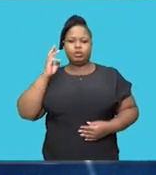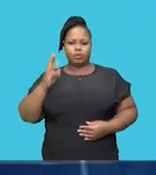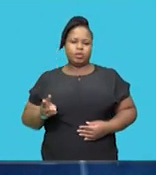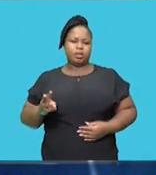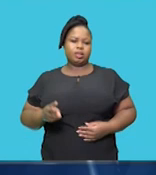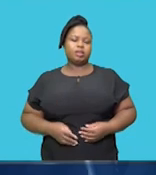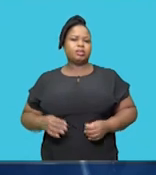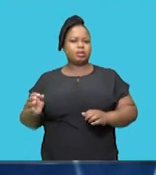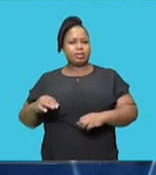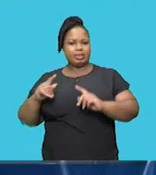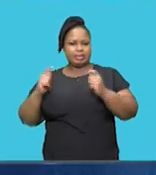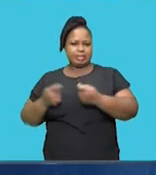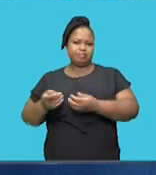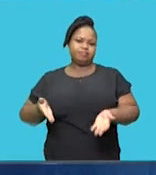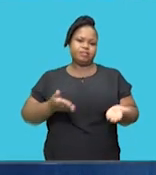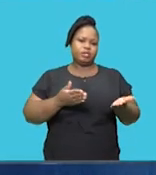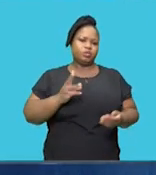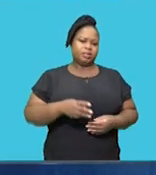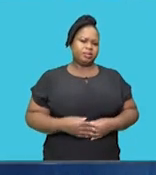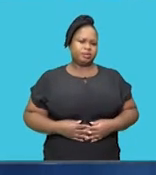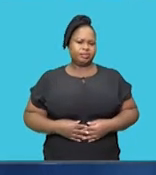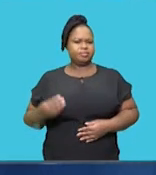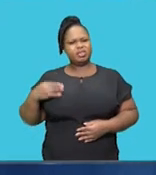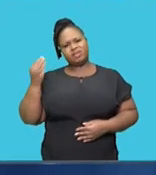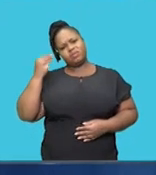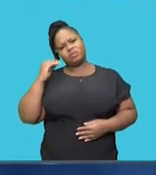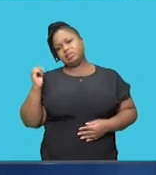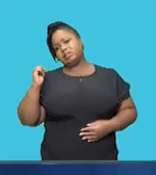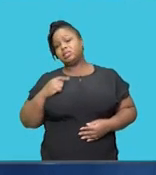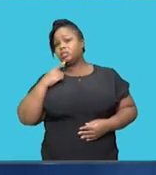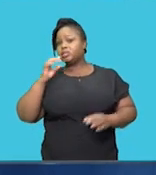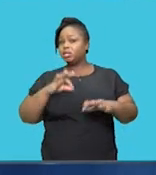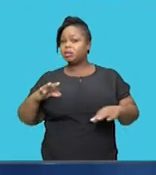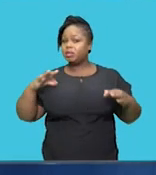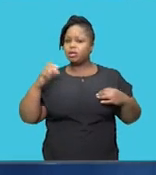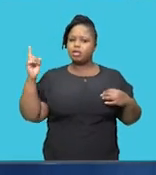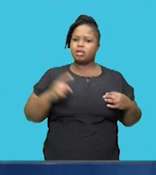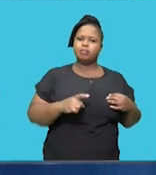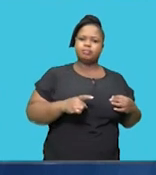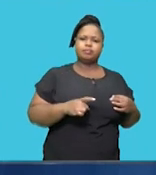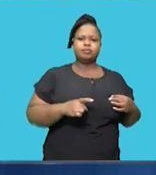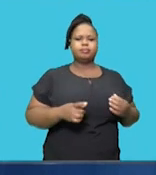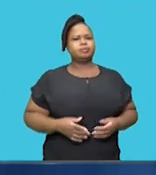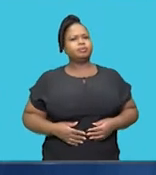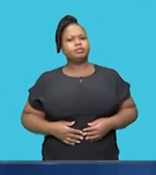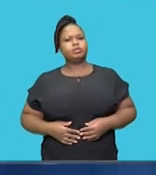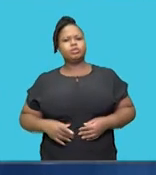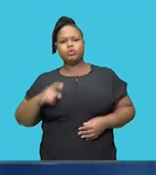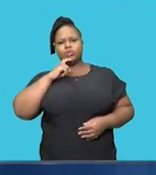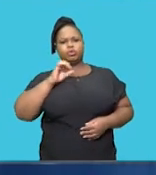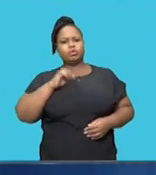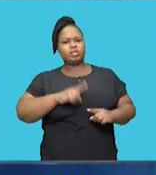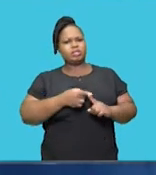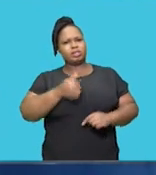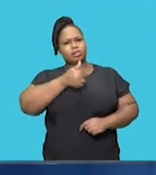eliza kusombulula la ngxaki. I found out about it yesterday. They said, Mayor, come to our ward. Come and use your